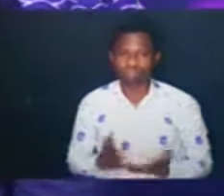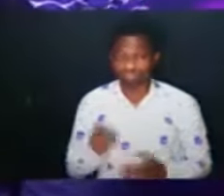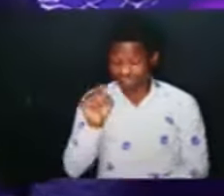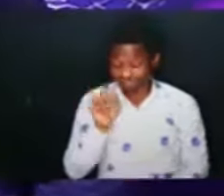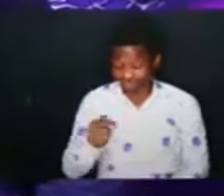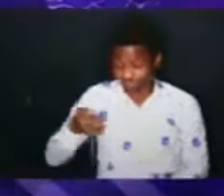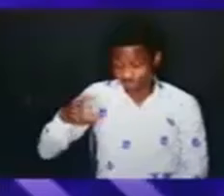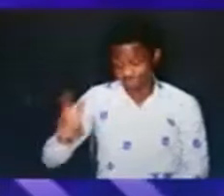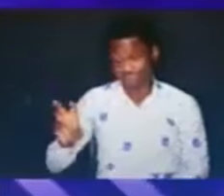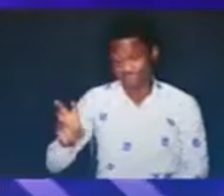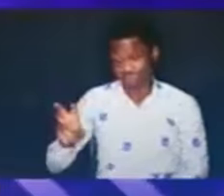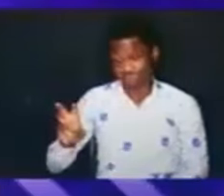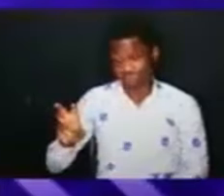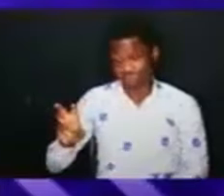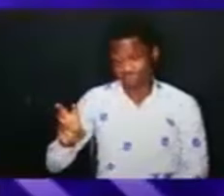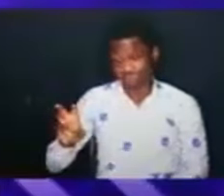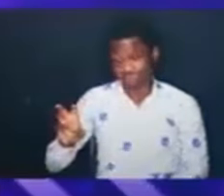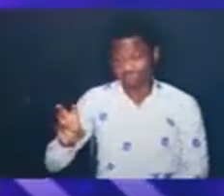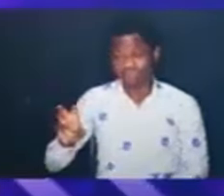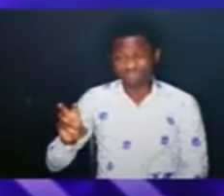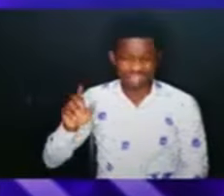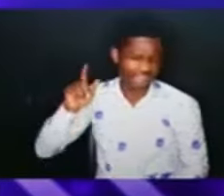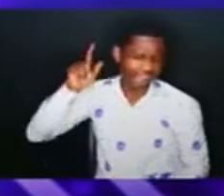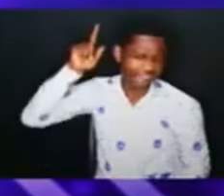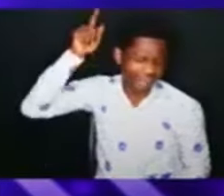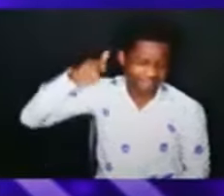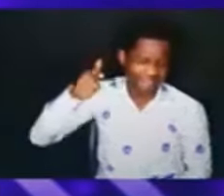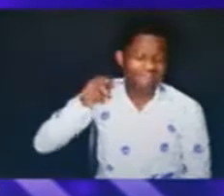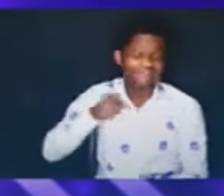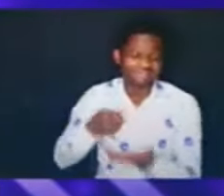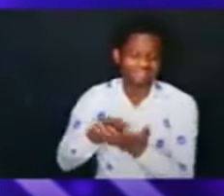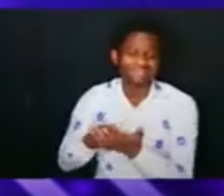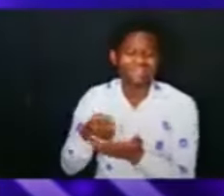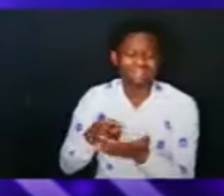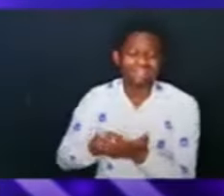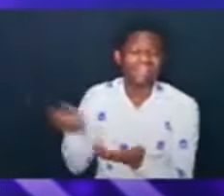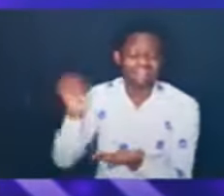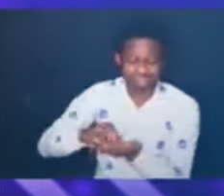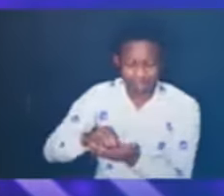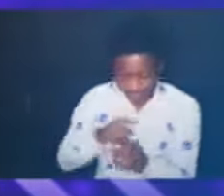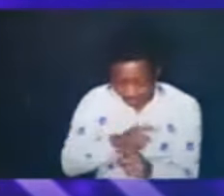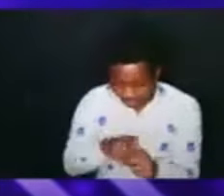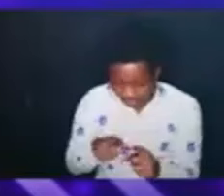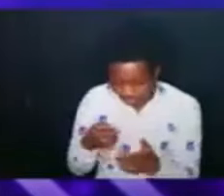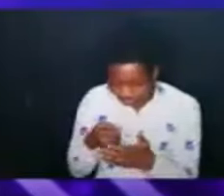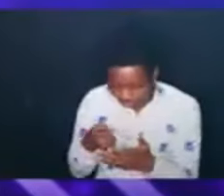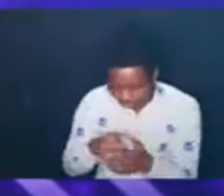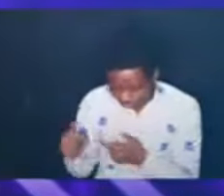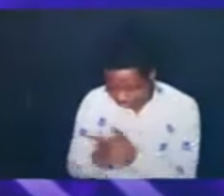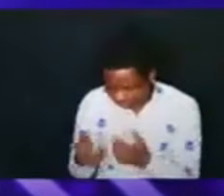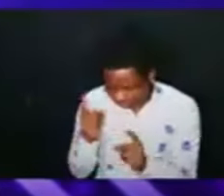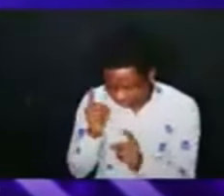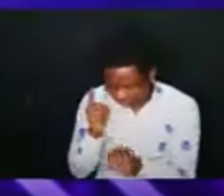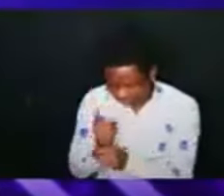26, I'll come back to this in the future. But today, I just want us to be touching it. But look